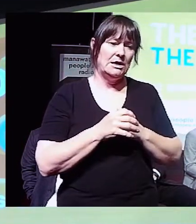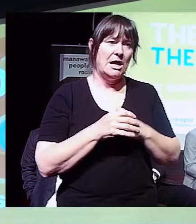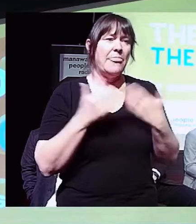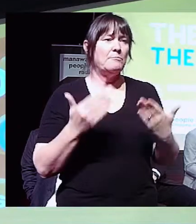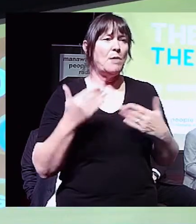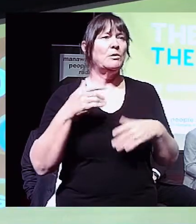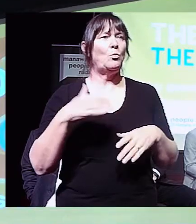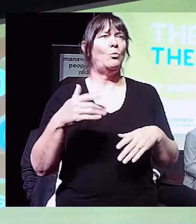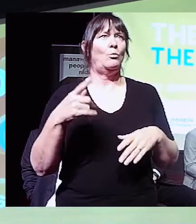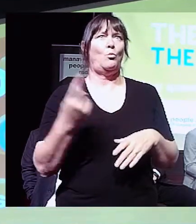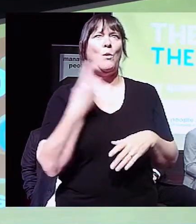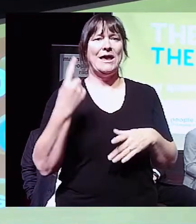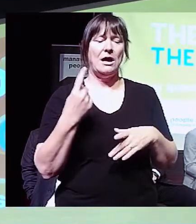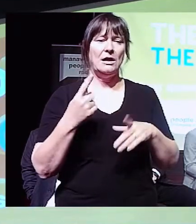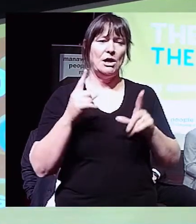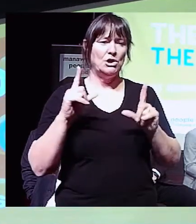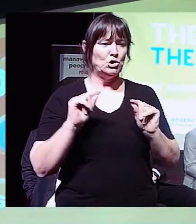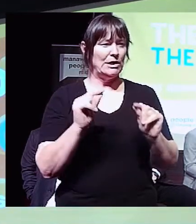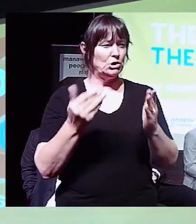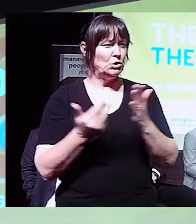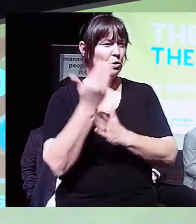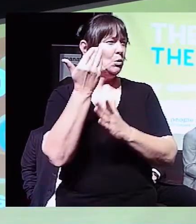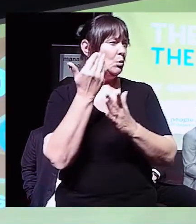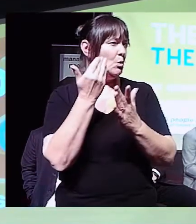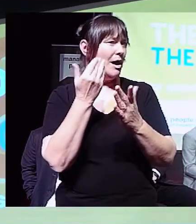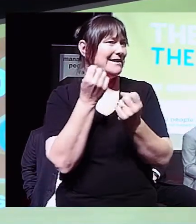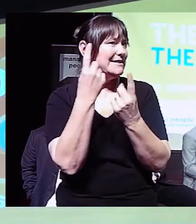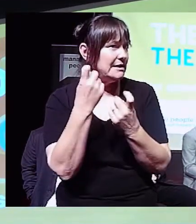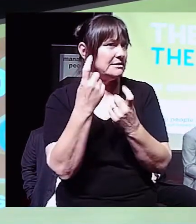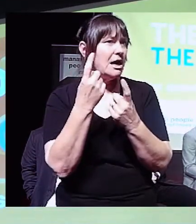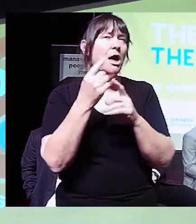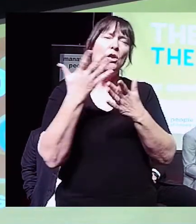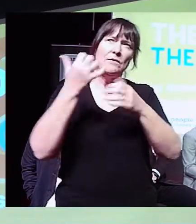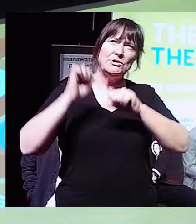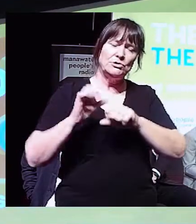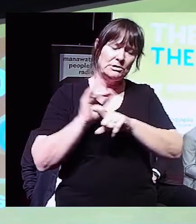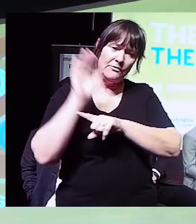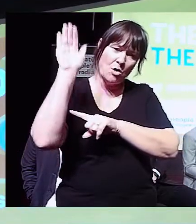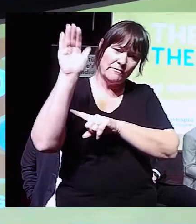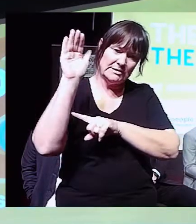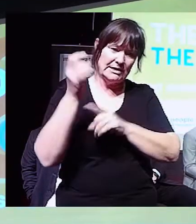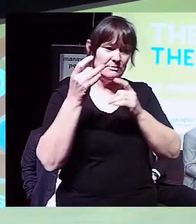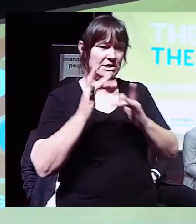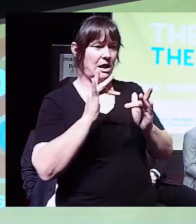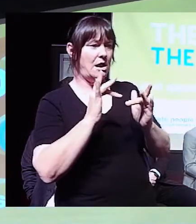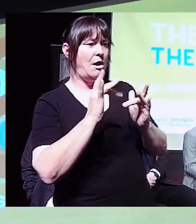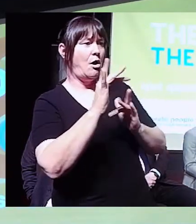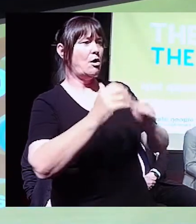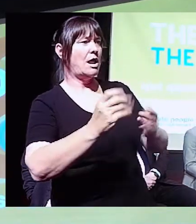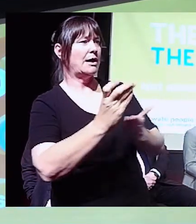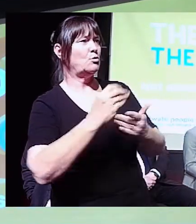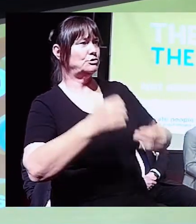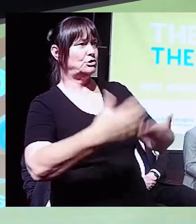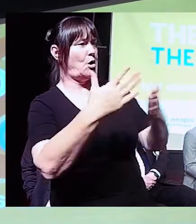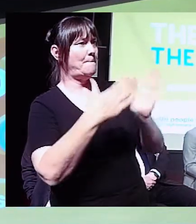are innovating. 95% of our students came up from overseas. We start an online course on Monday.